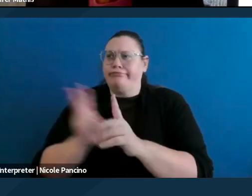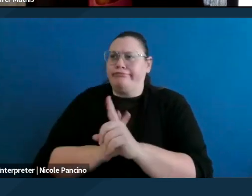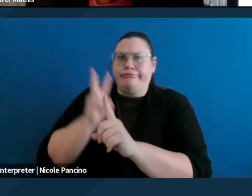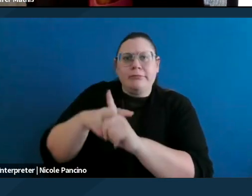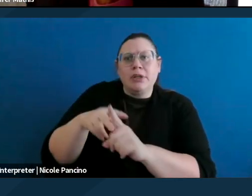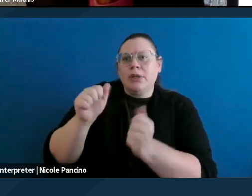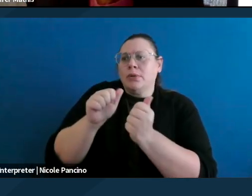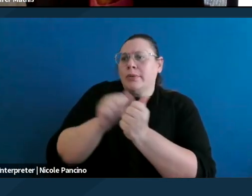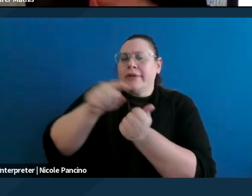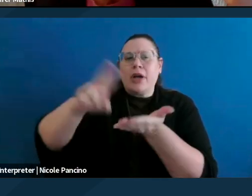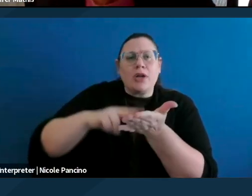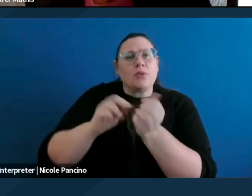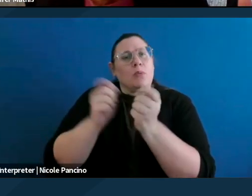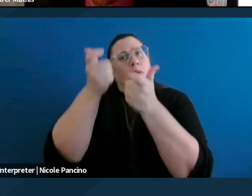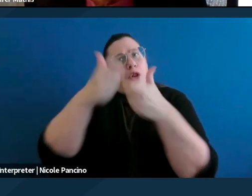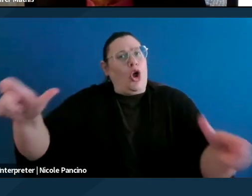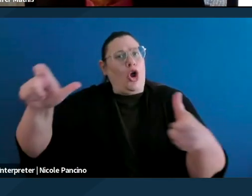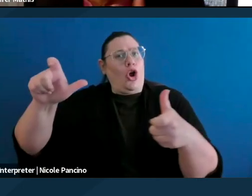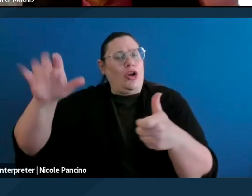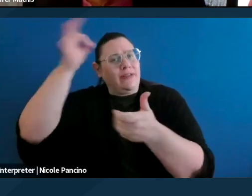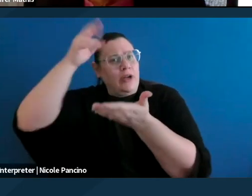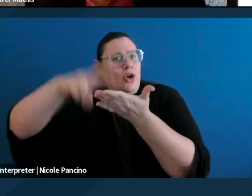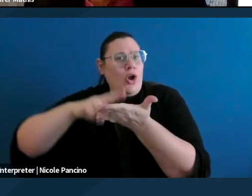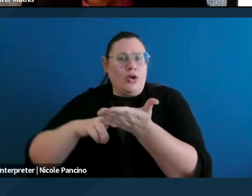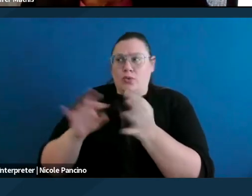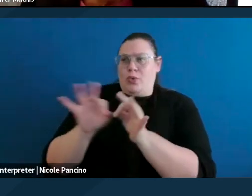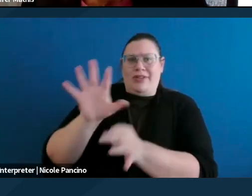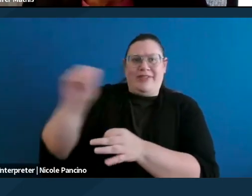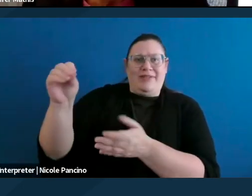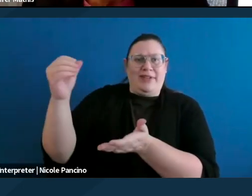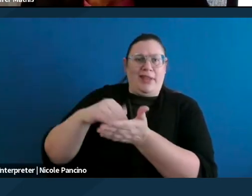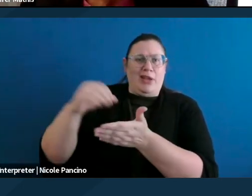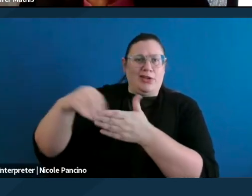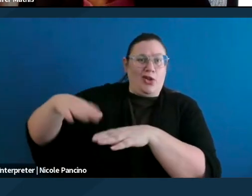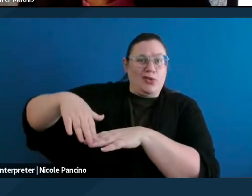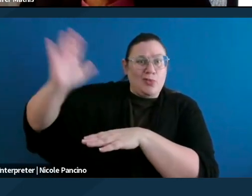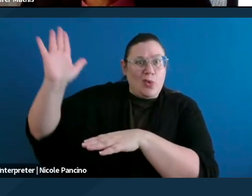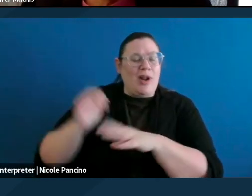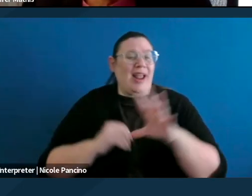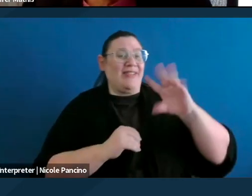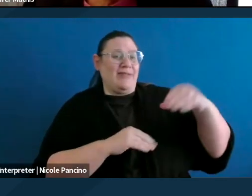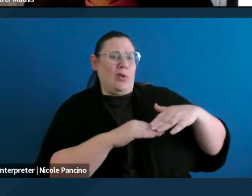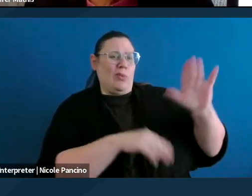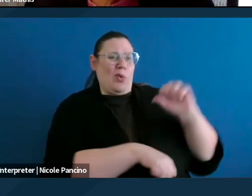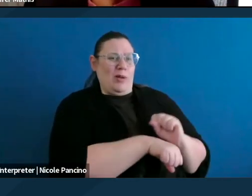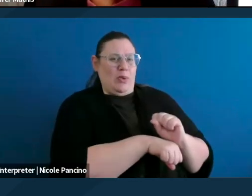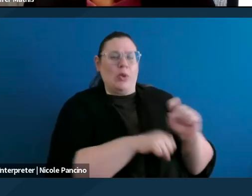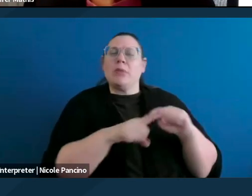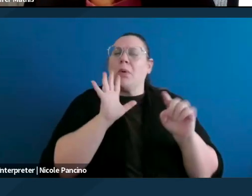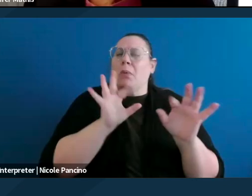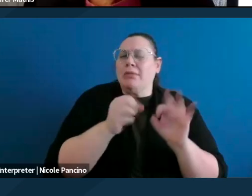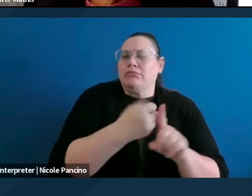with larger federal contracts, so 50,000 or more and 50 or more employees. But we'll get to that.